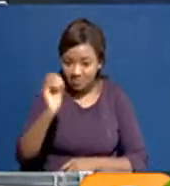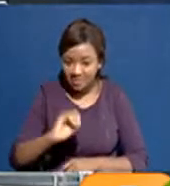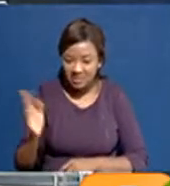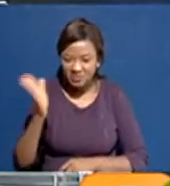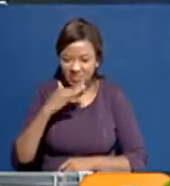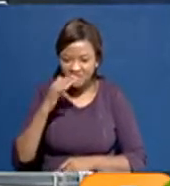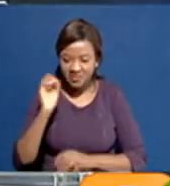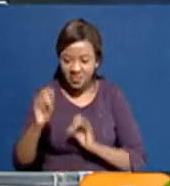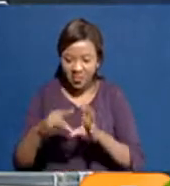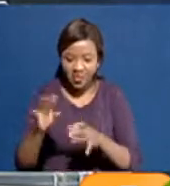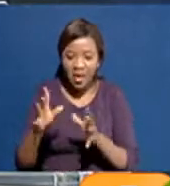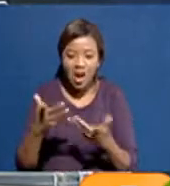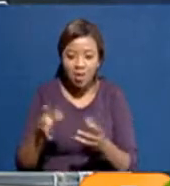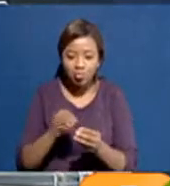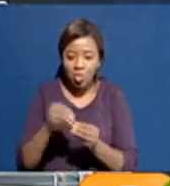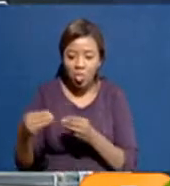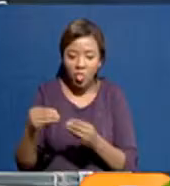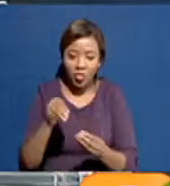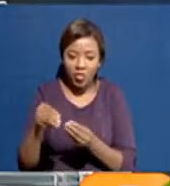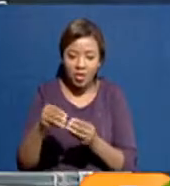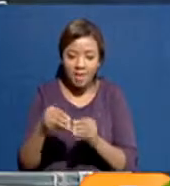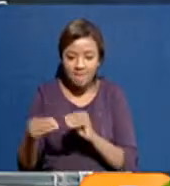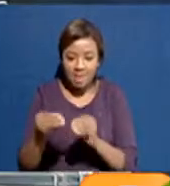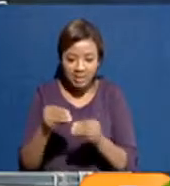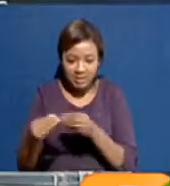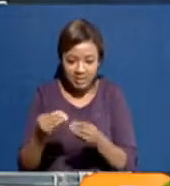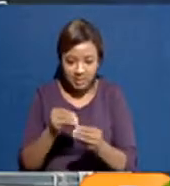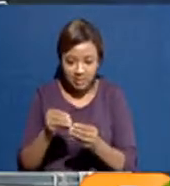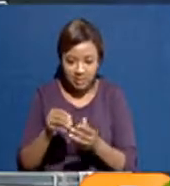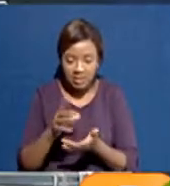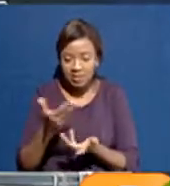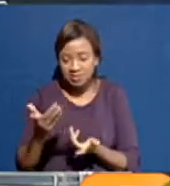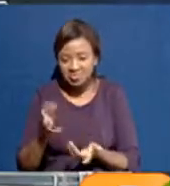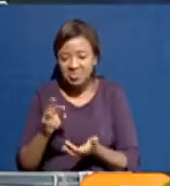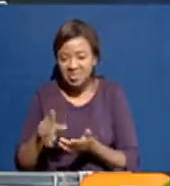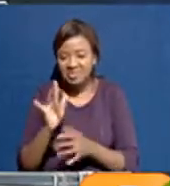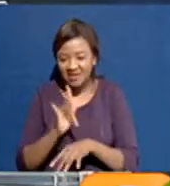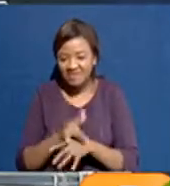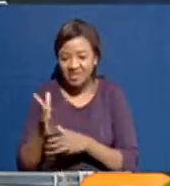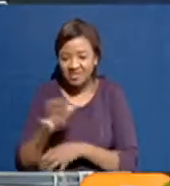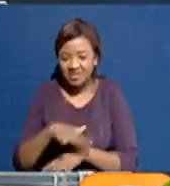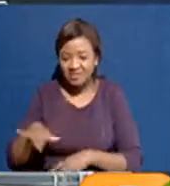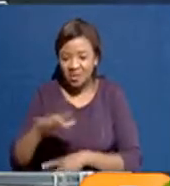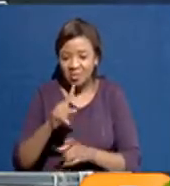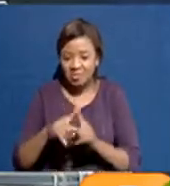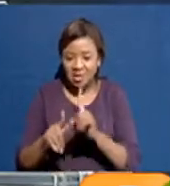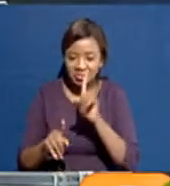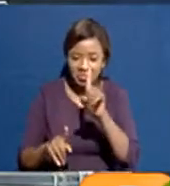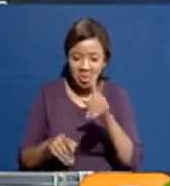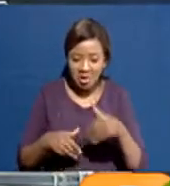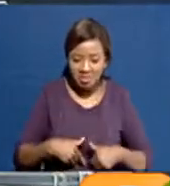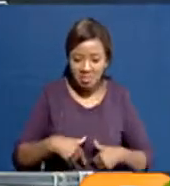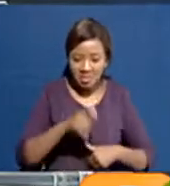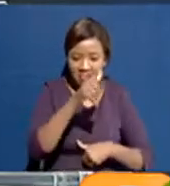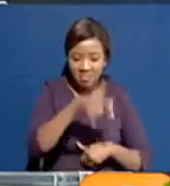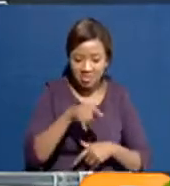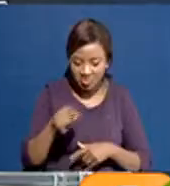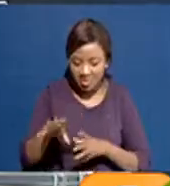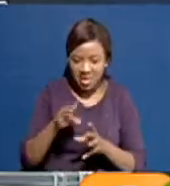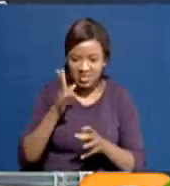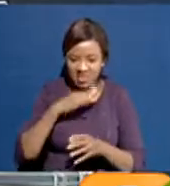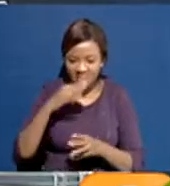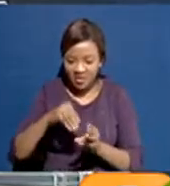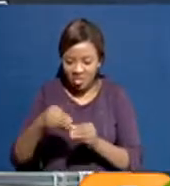is in plastic form, which contributes to environmental degradation. However, a young entrepreneur is now transforming this plastic waste